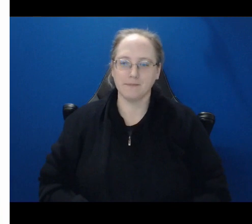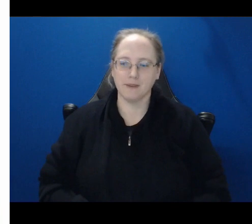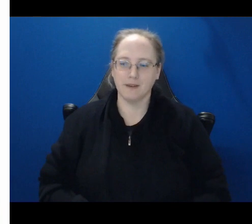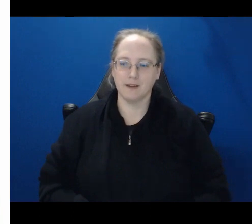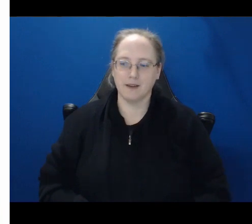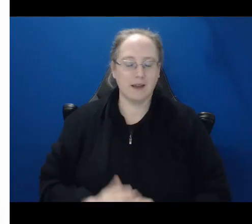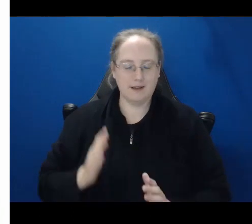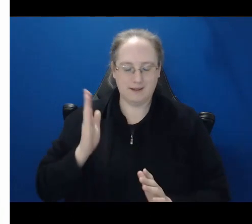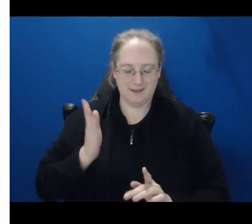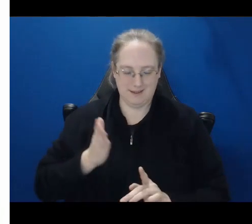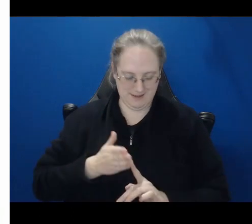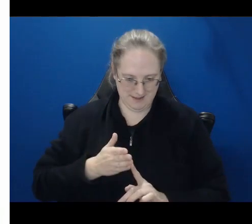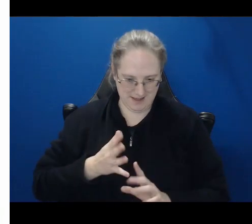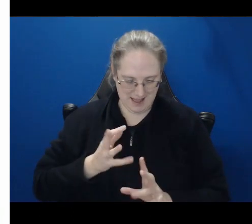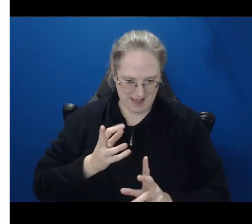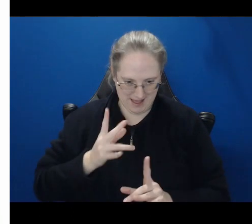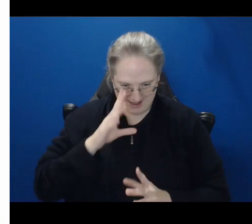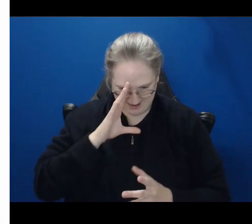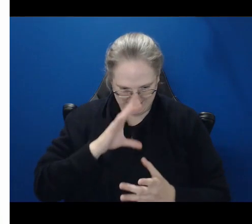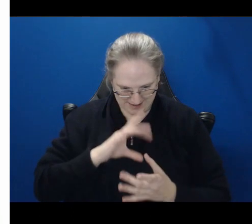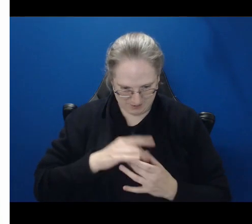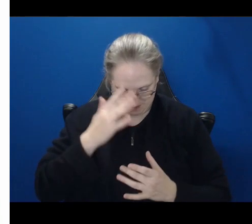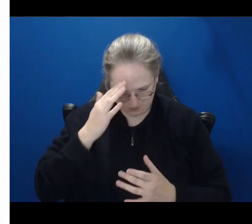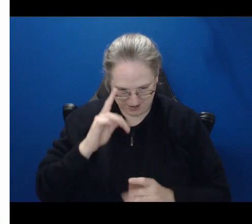need to reconnect with my train of thought.